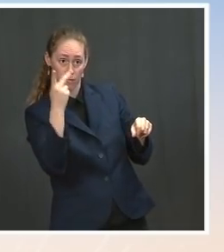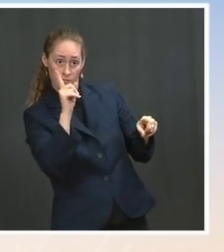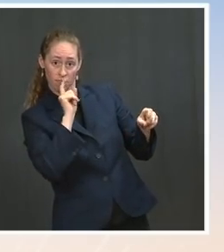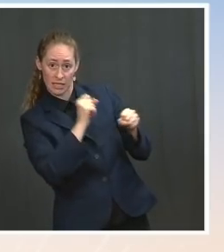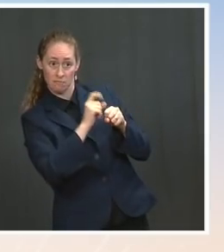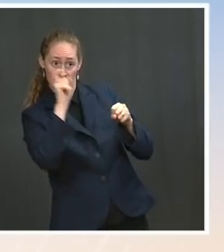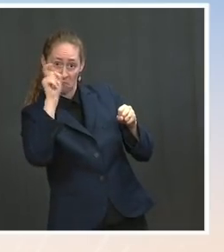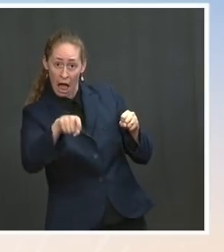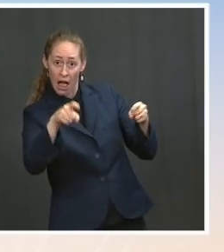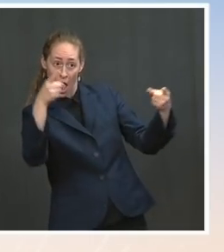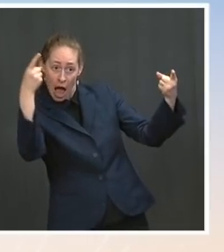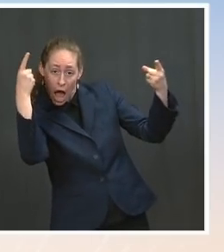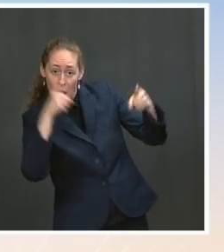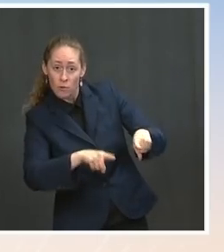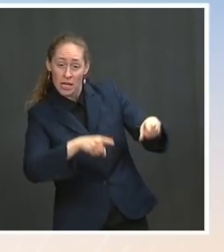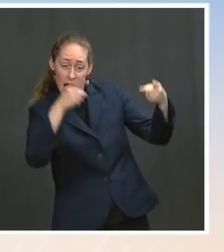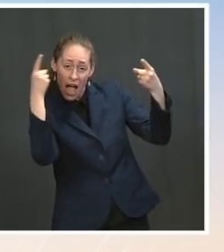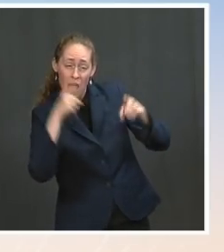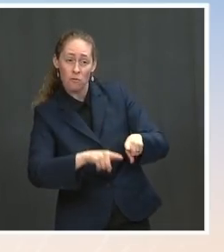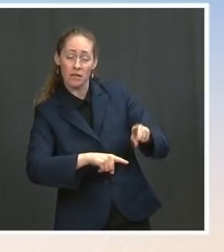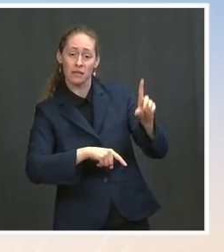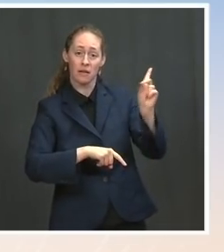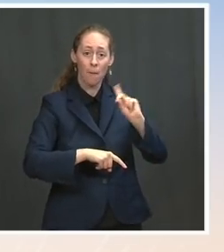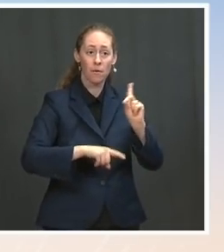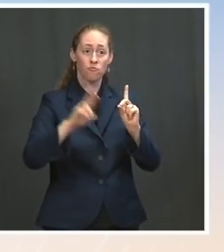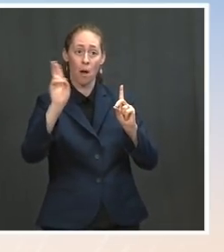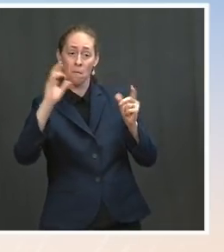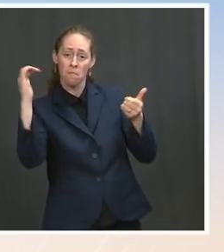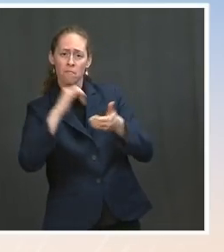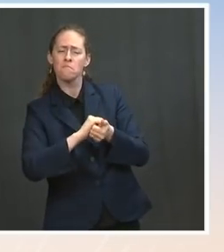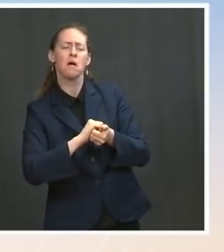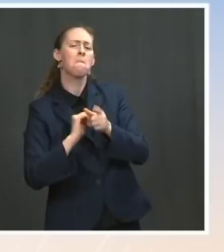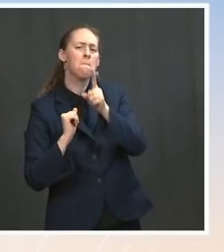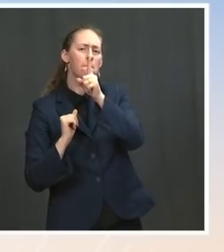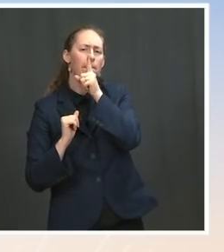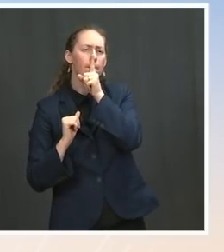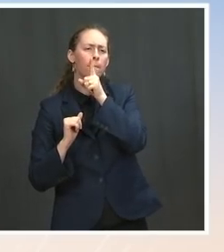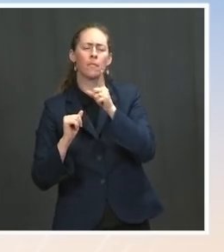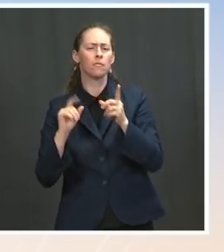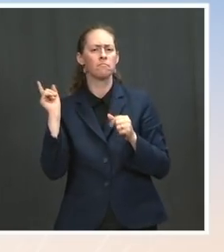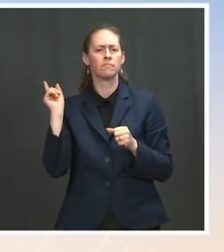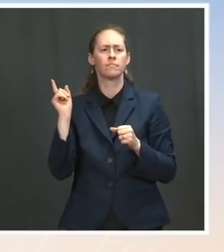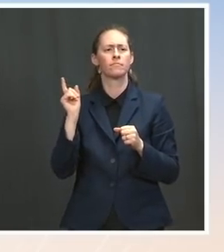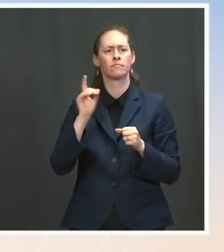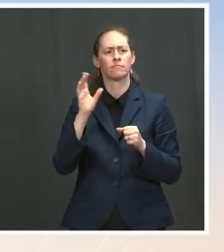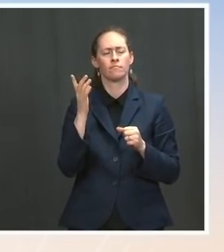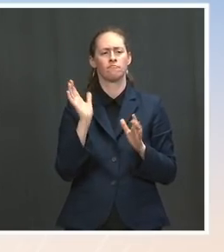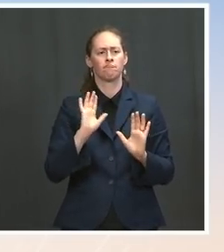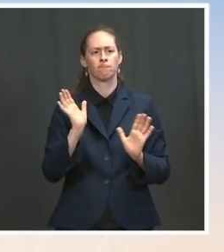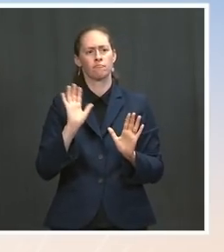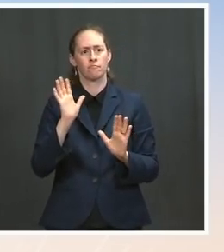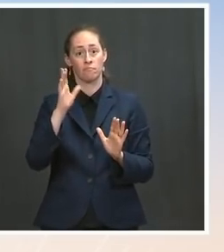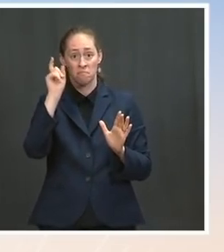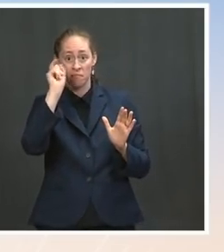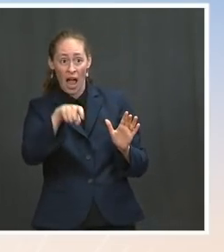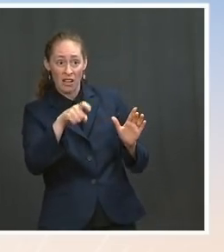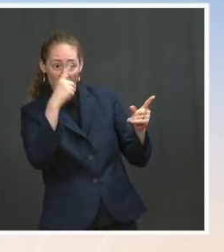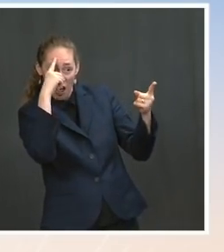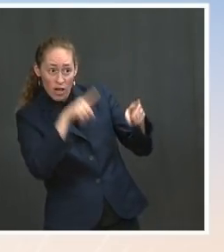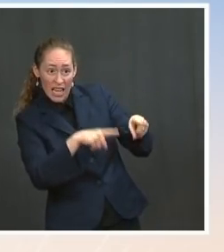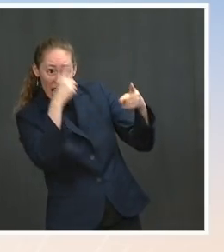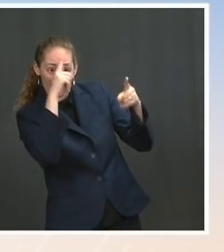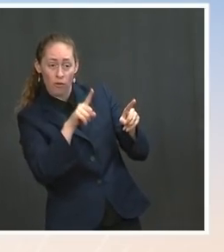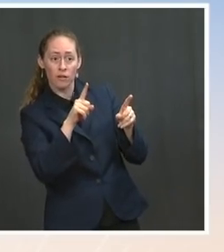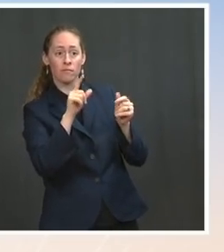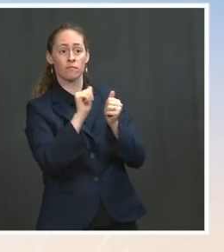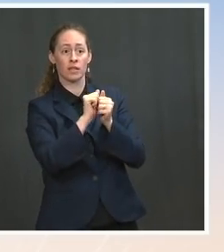issue. And he doesn't with Senator Sinema and Senator Manchin. And he doesn't with Senator Capito, who's coming here later this afternoon. He